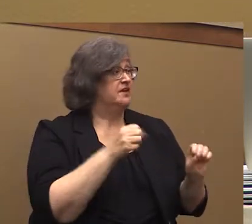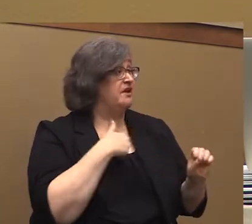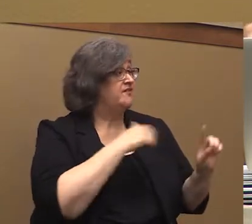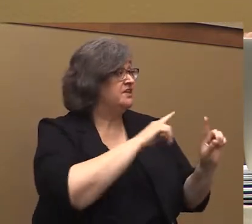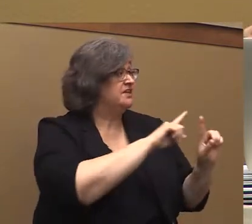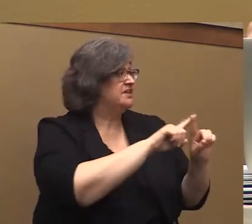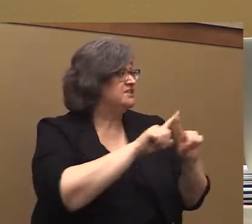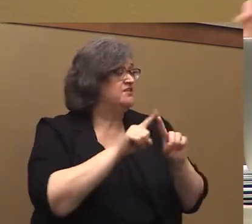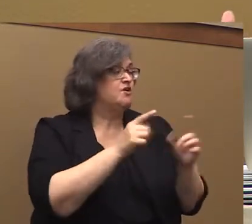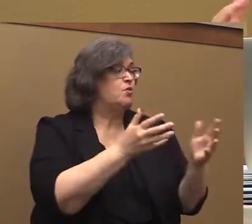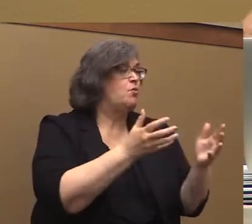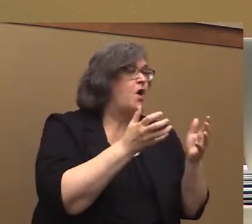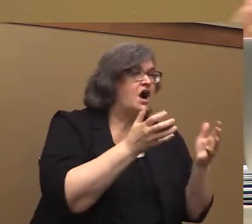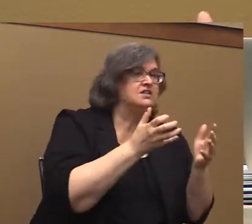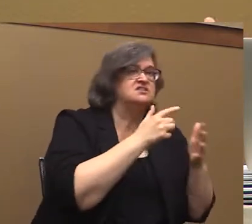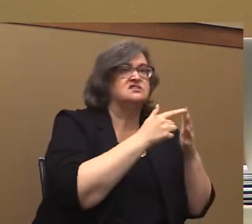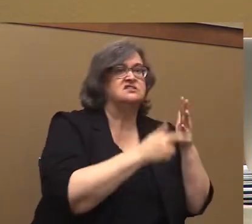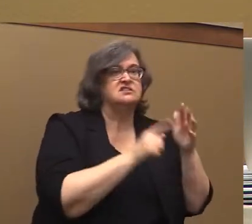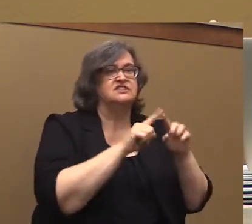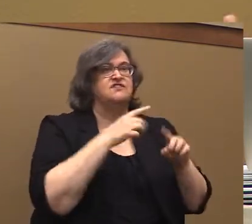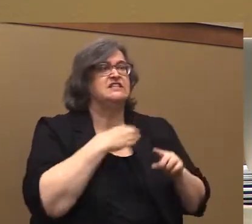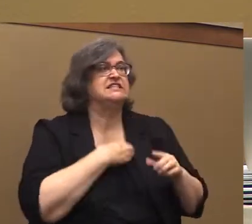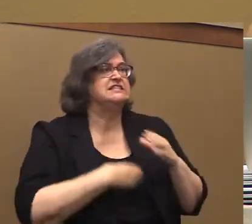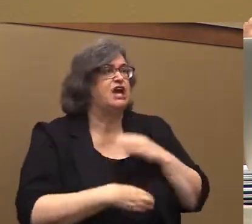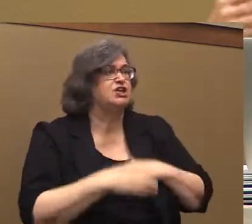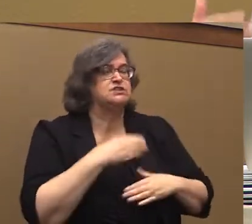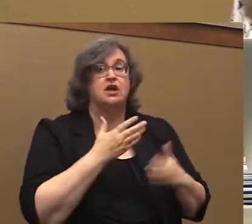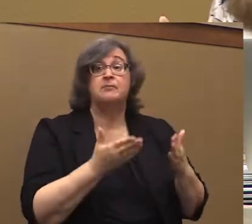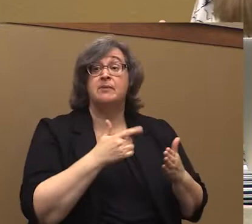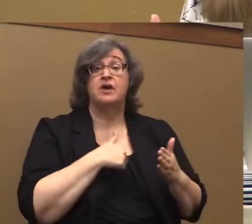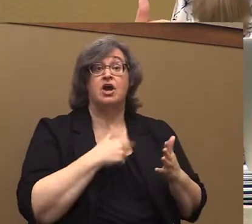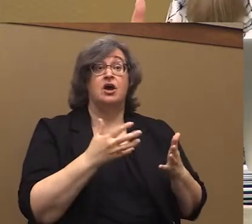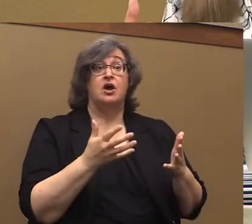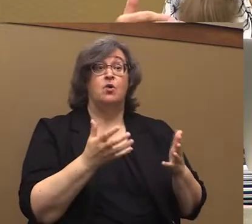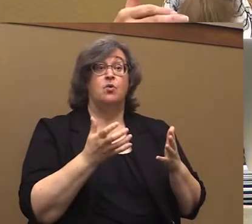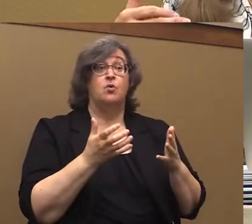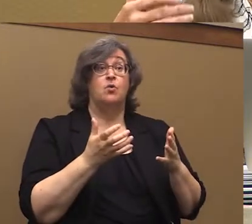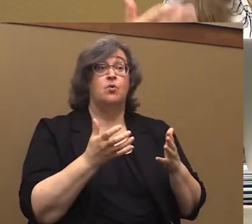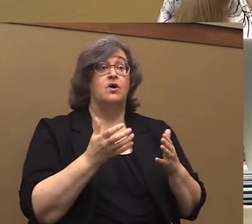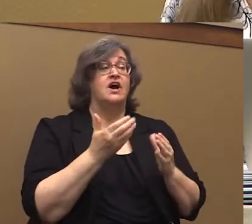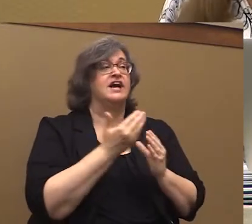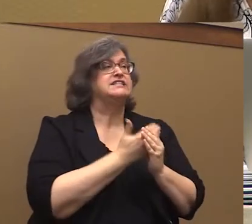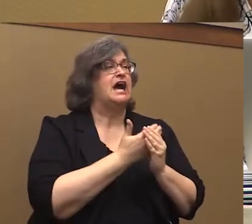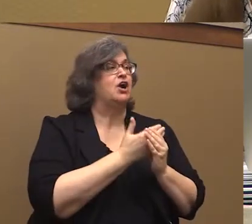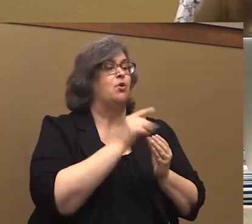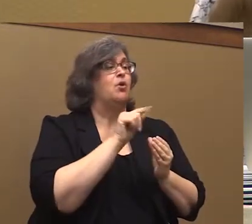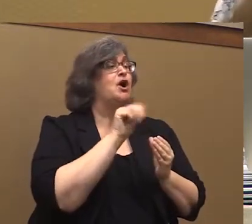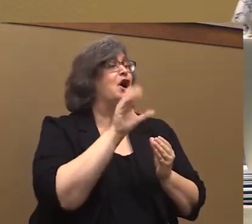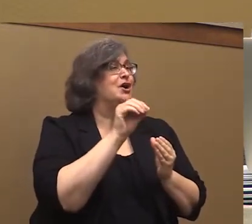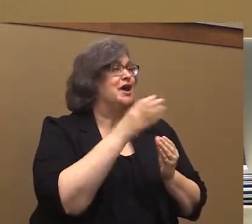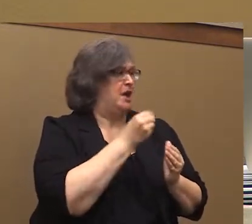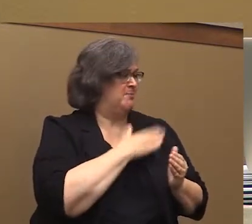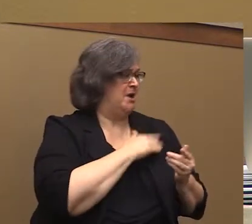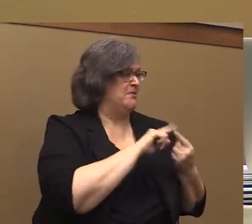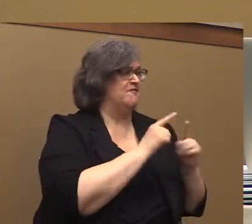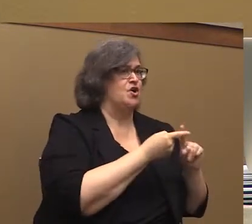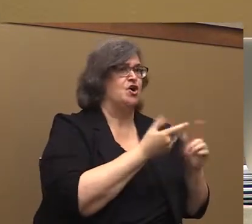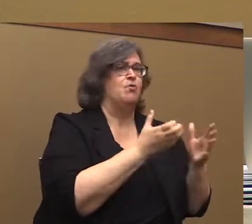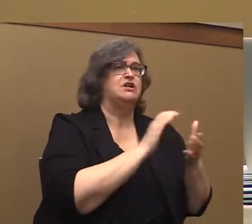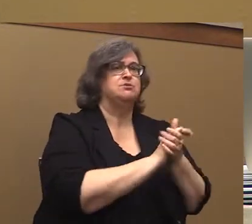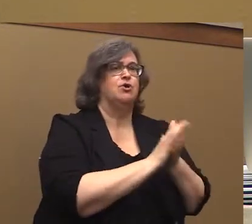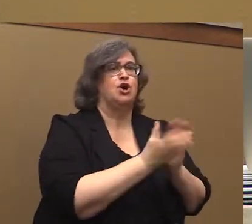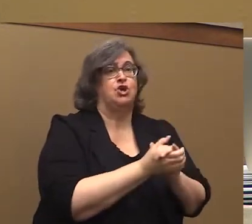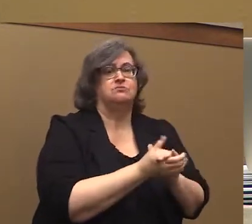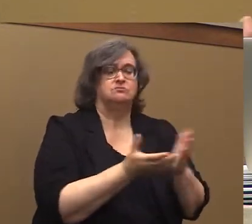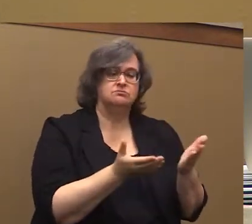can have different wants, different desires. Like I might want a taco and my friend wants